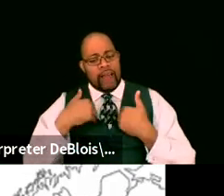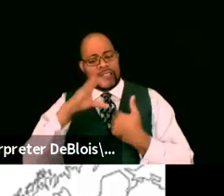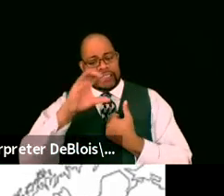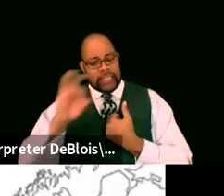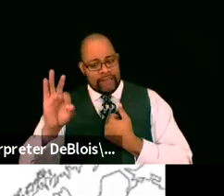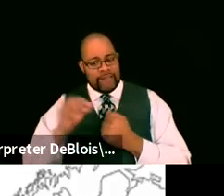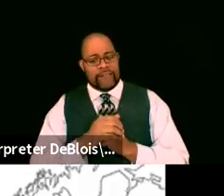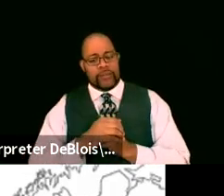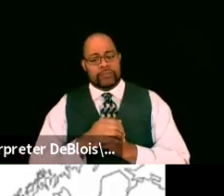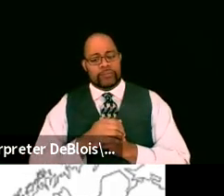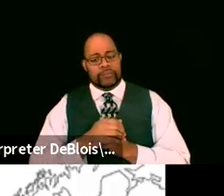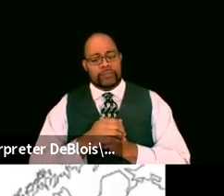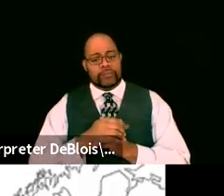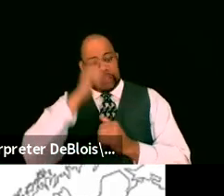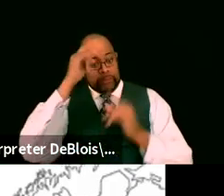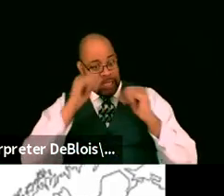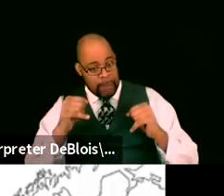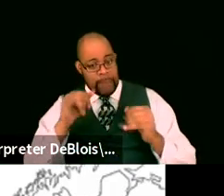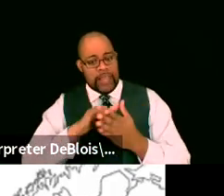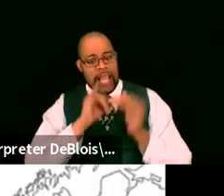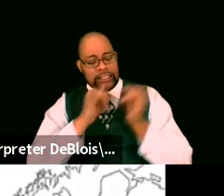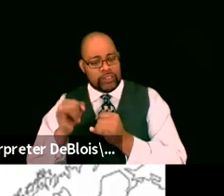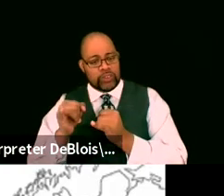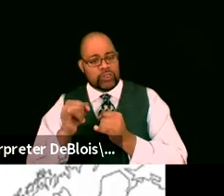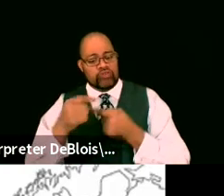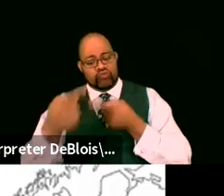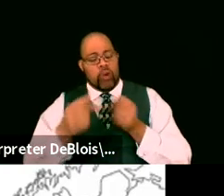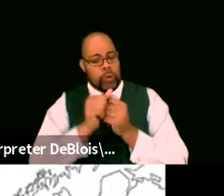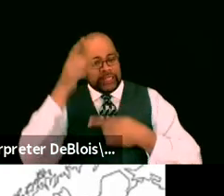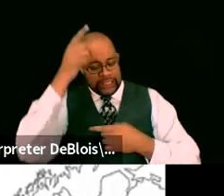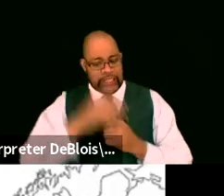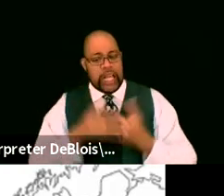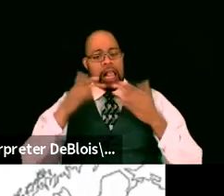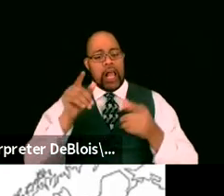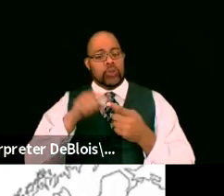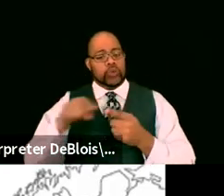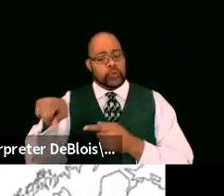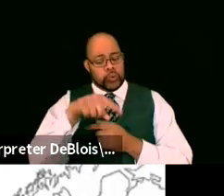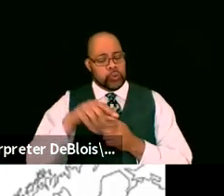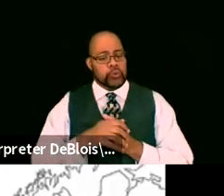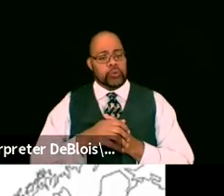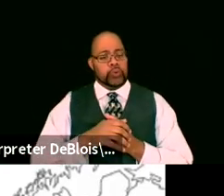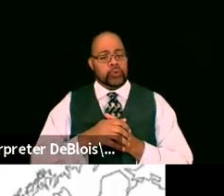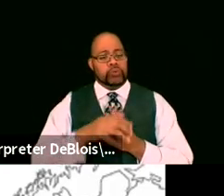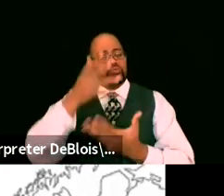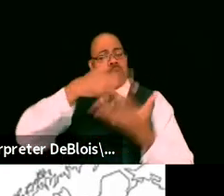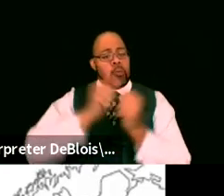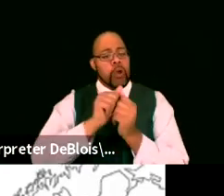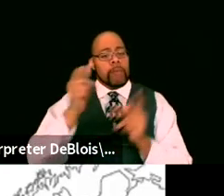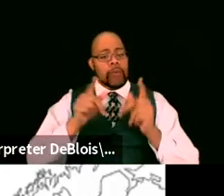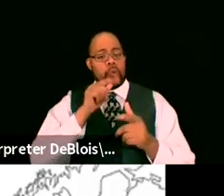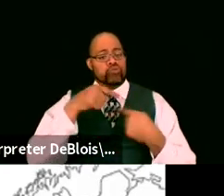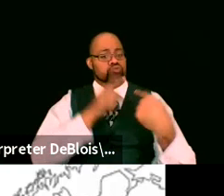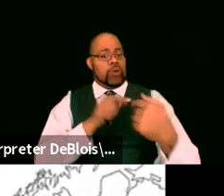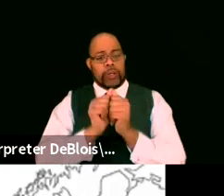fibrosis summer camp where individuals who were struggling with disease were allowed to essentially socialize with people who were